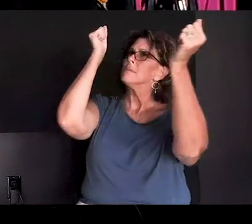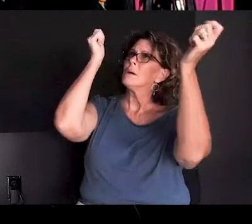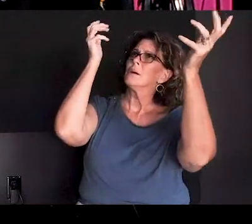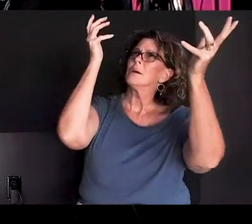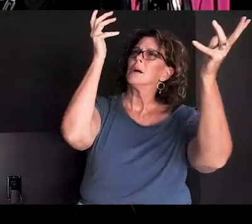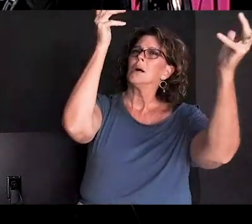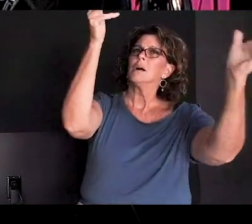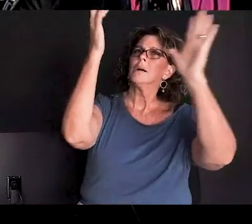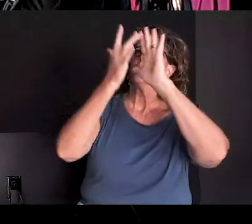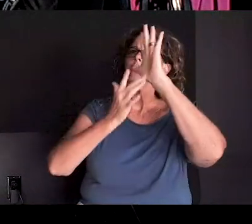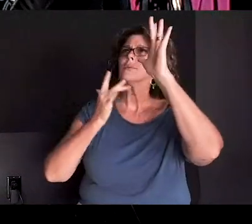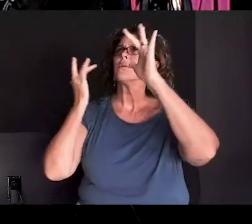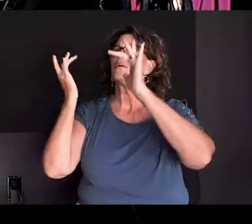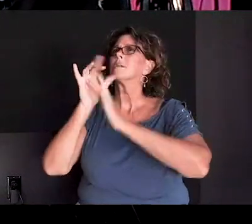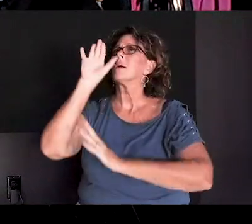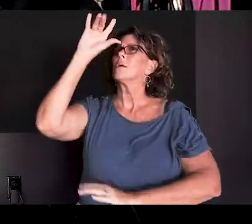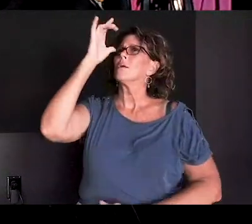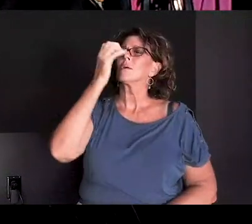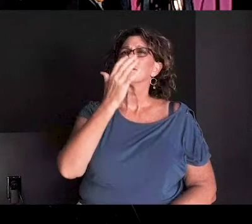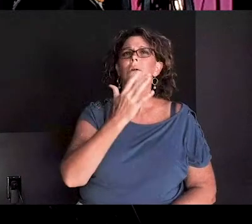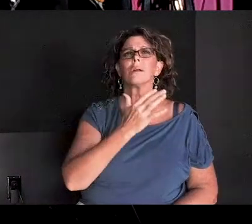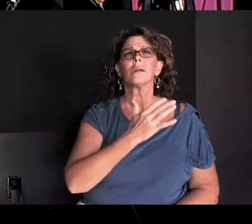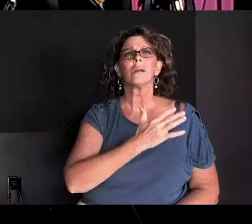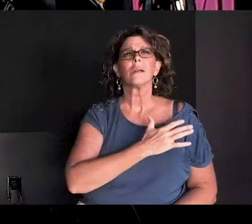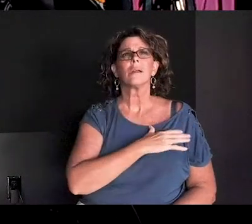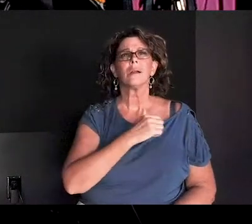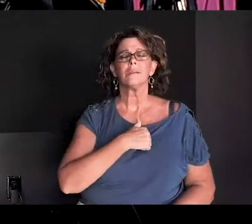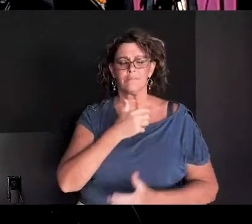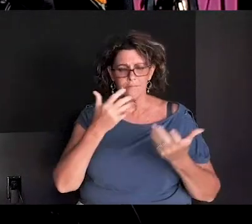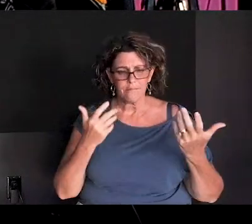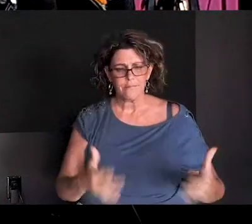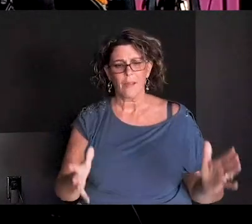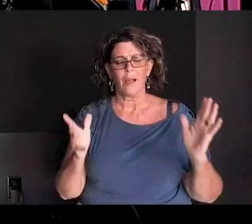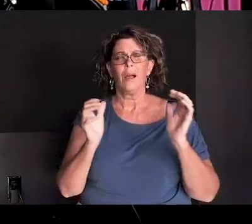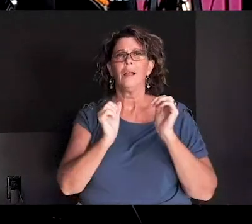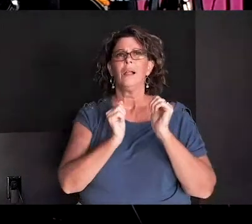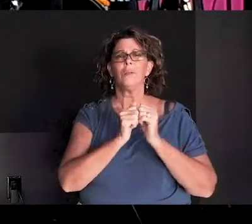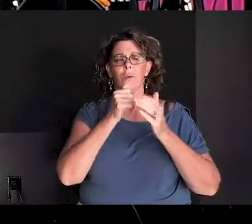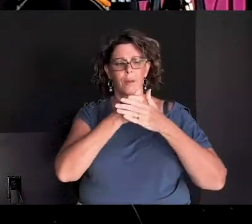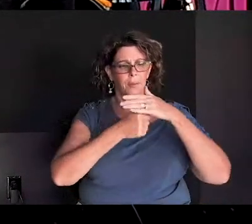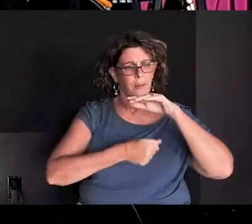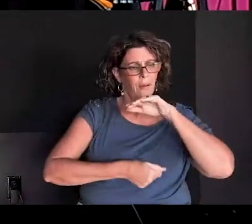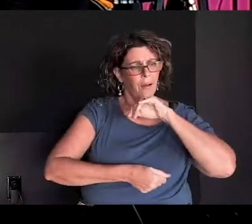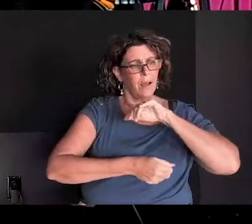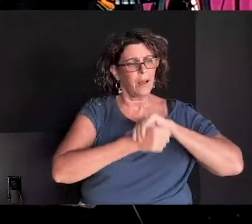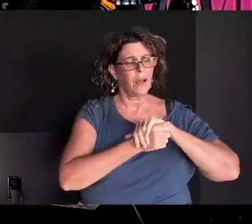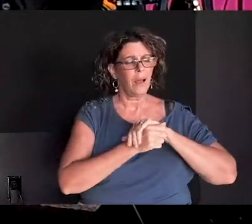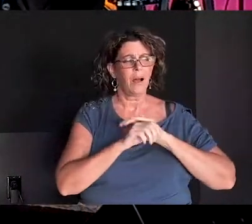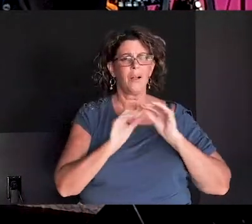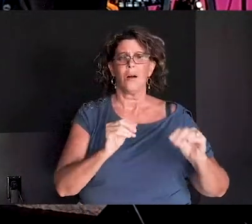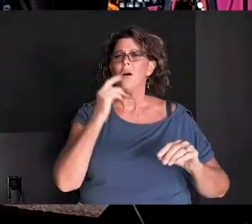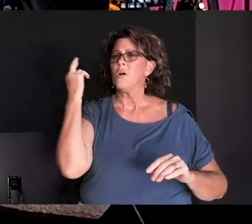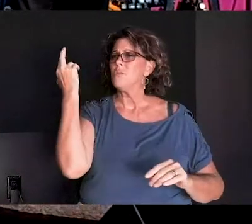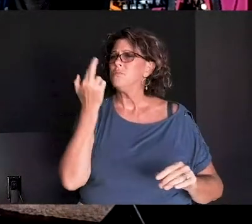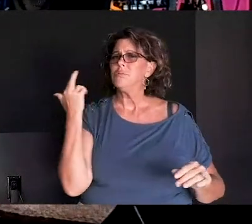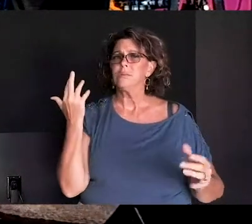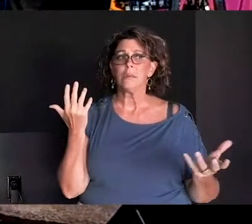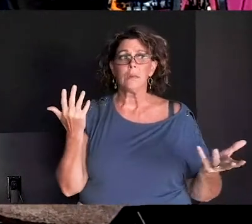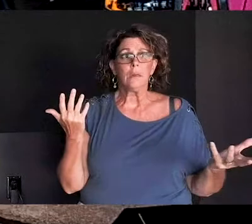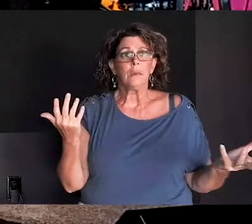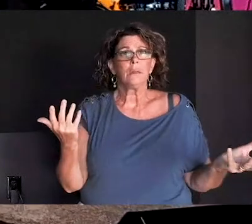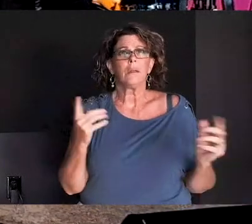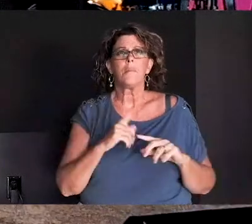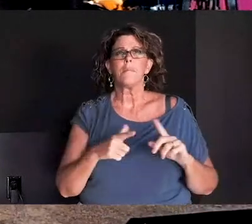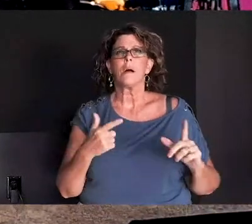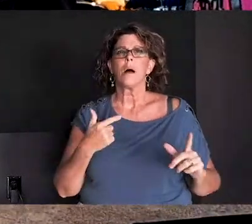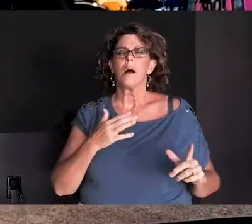I fall into grace. I'm done with the hiding, no reason to wait. My